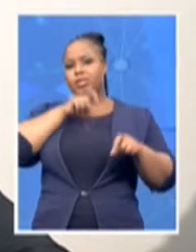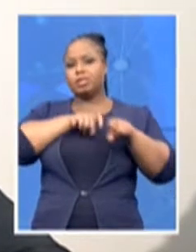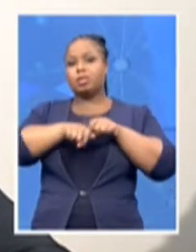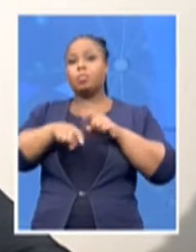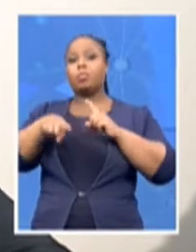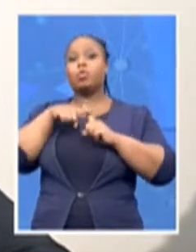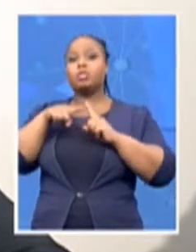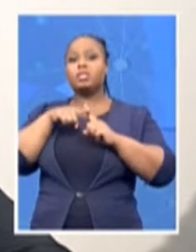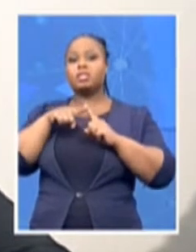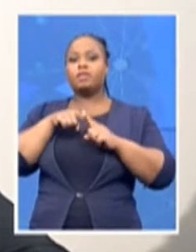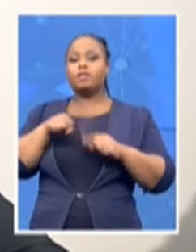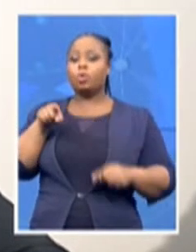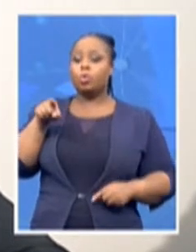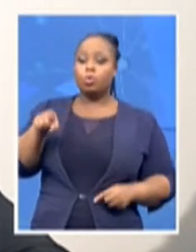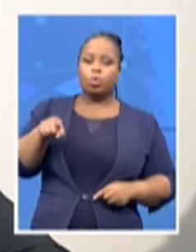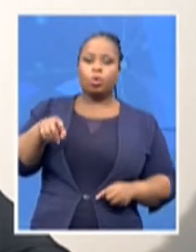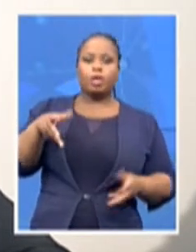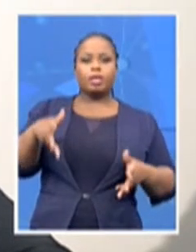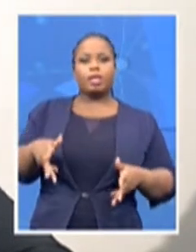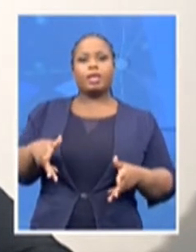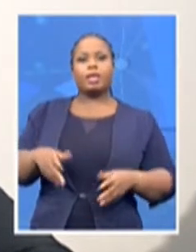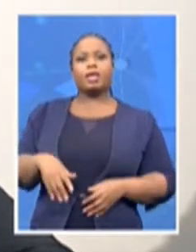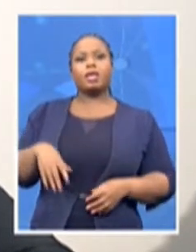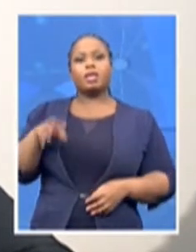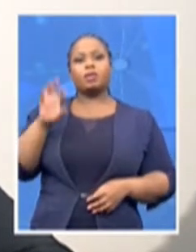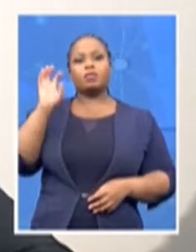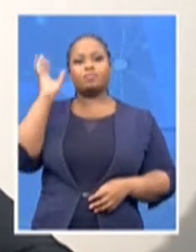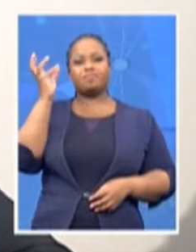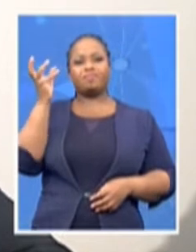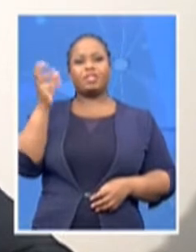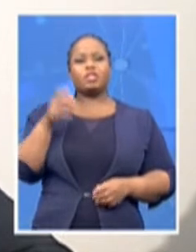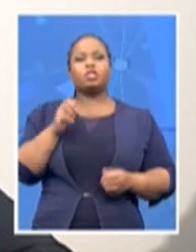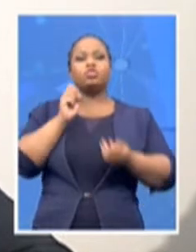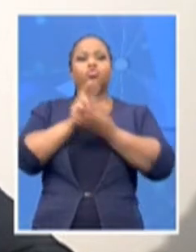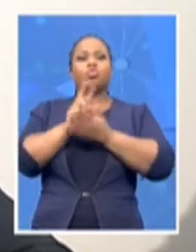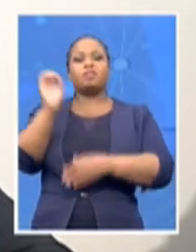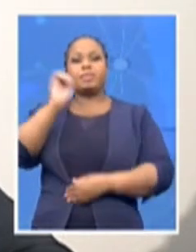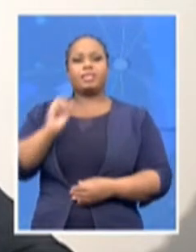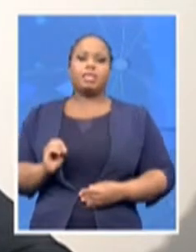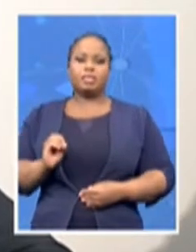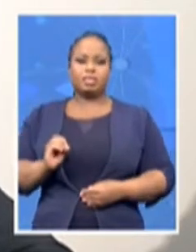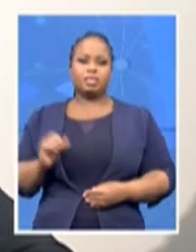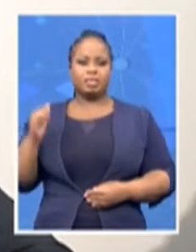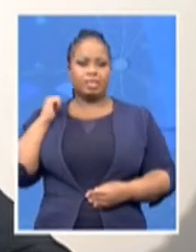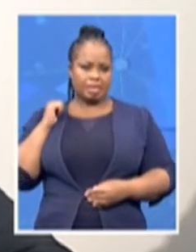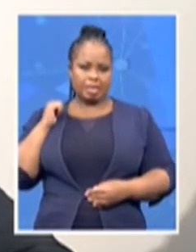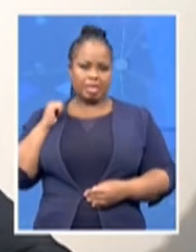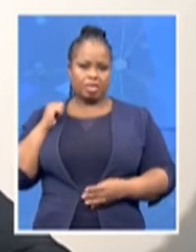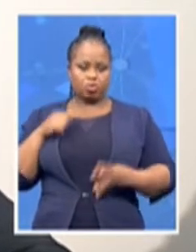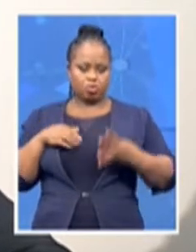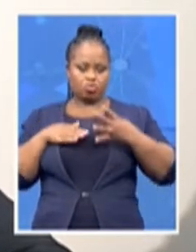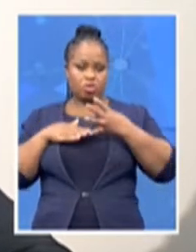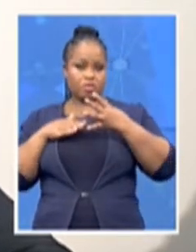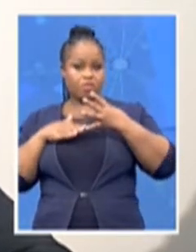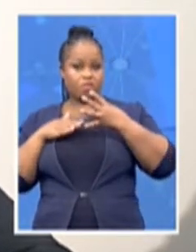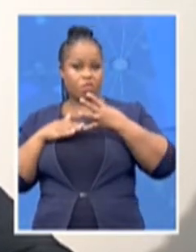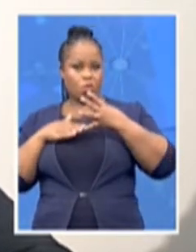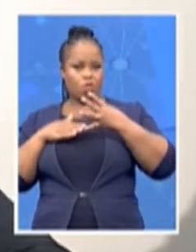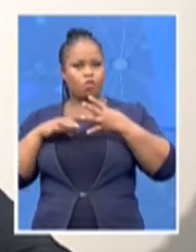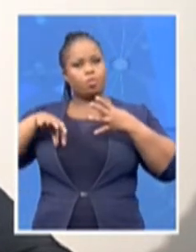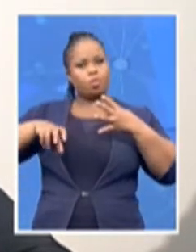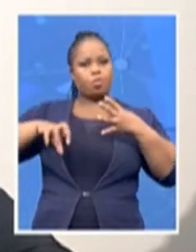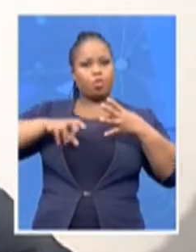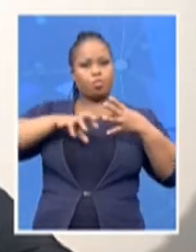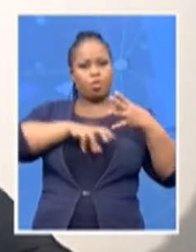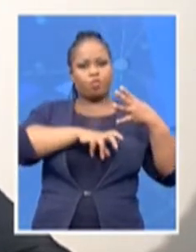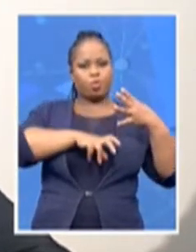of the total of yesterday, for instance, which was number 4 in the number of cases in the country. Now, for